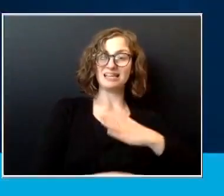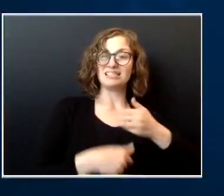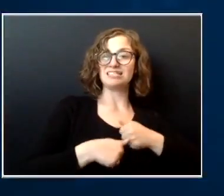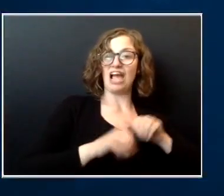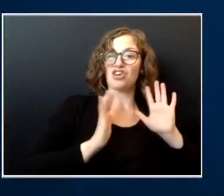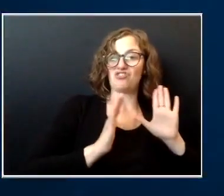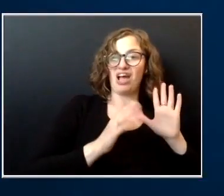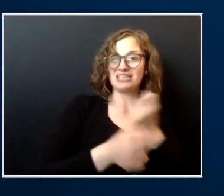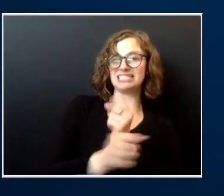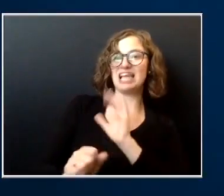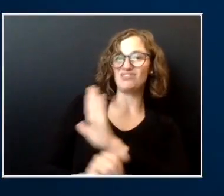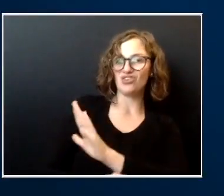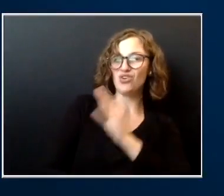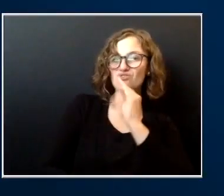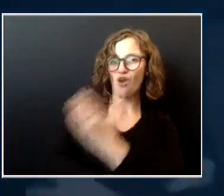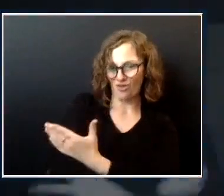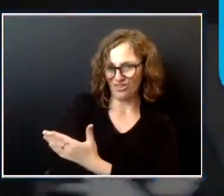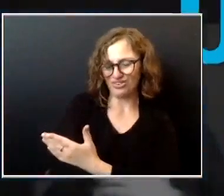twice. Tuesday at 8.